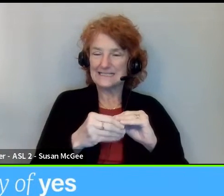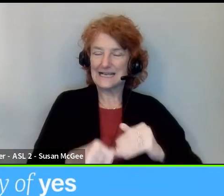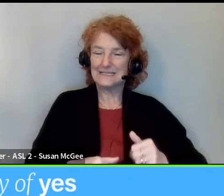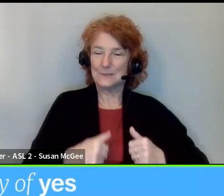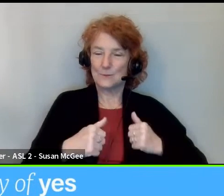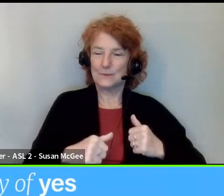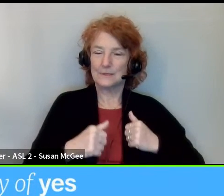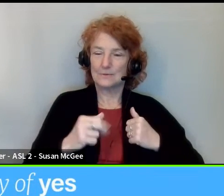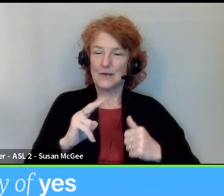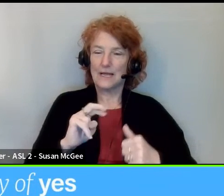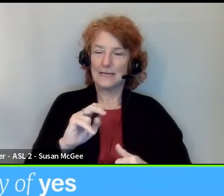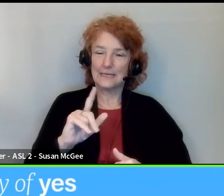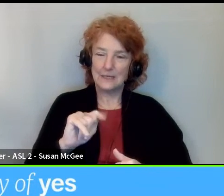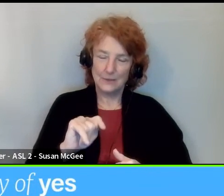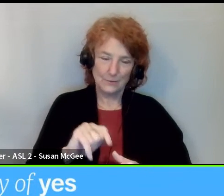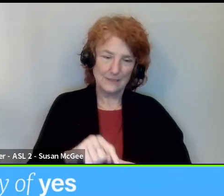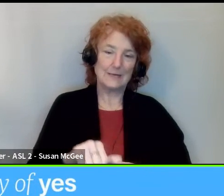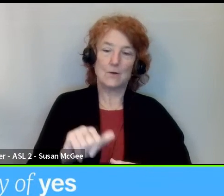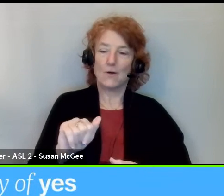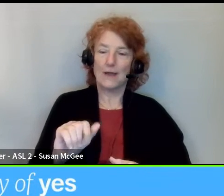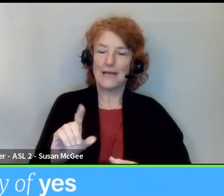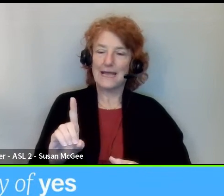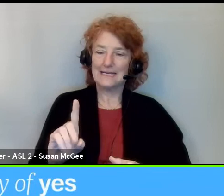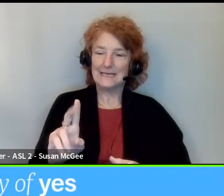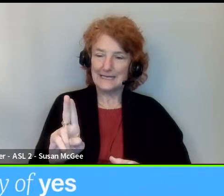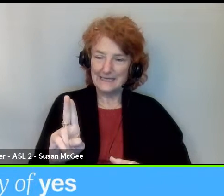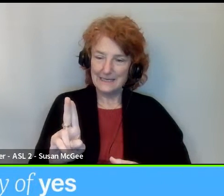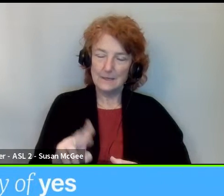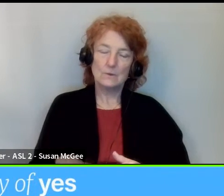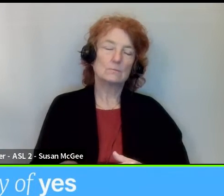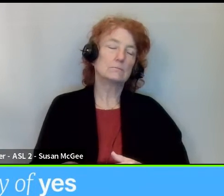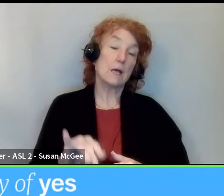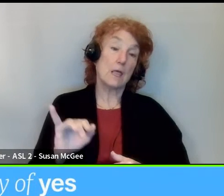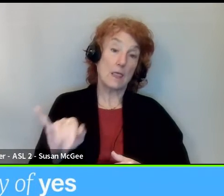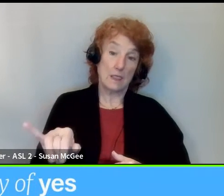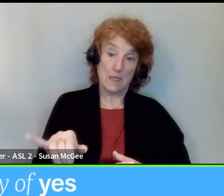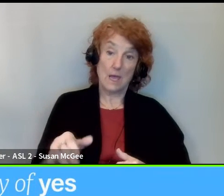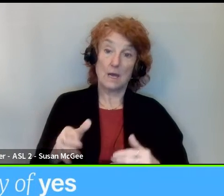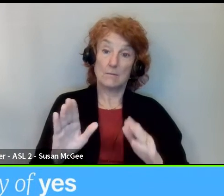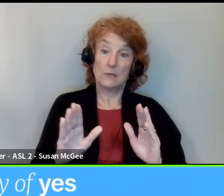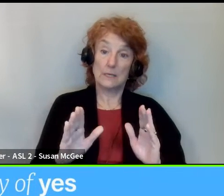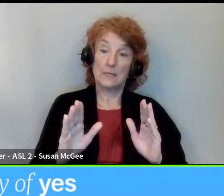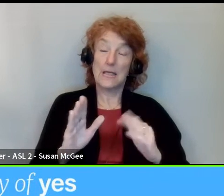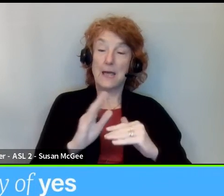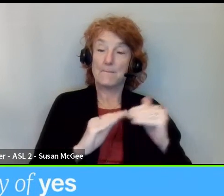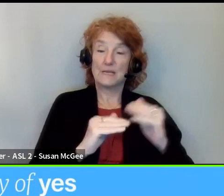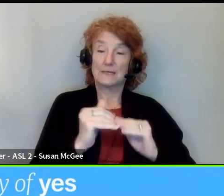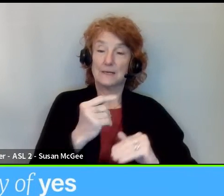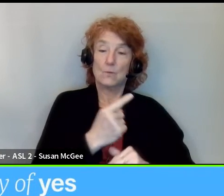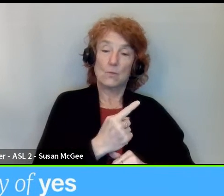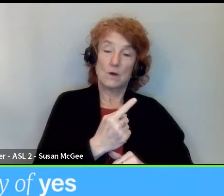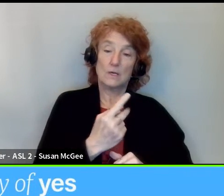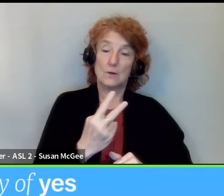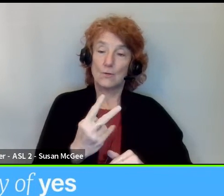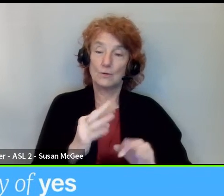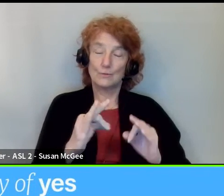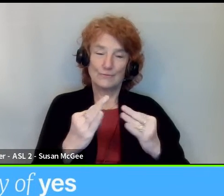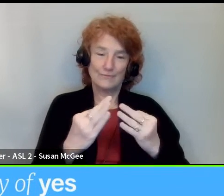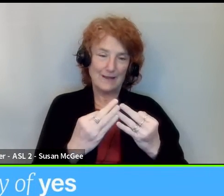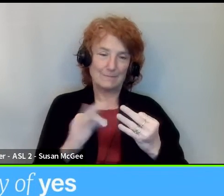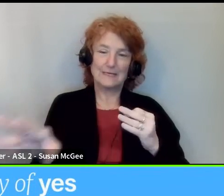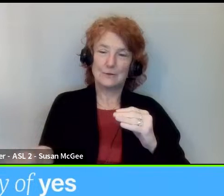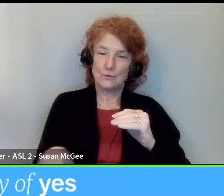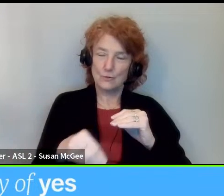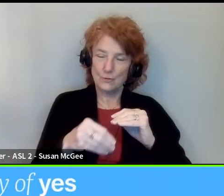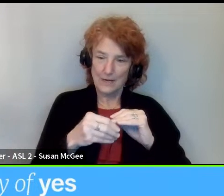from last month that really dives into this more deeply. But that proposal will allow any one or two family building to add one accessory dwelling unit,